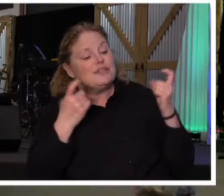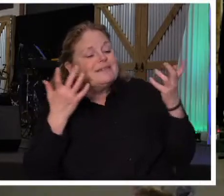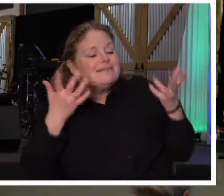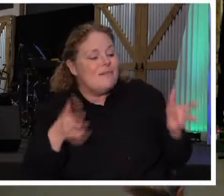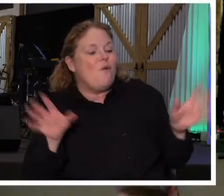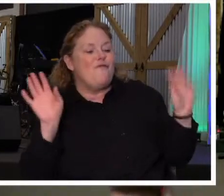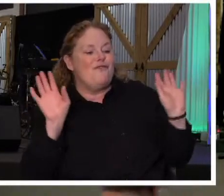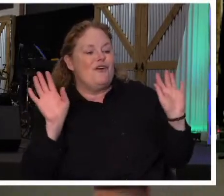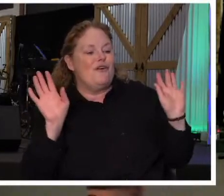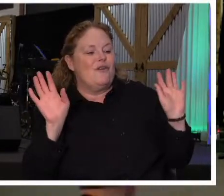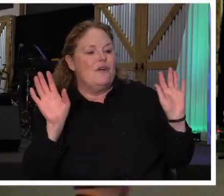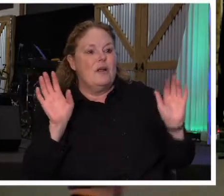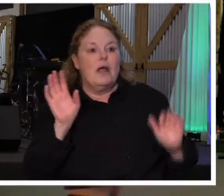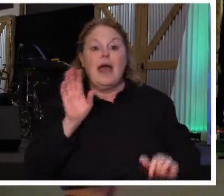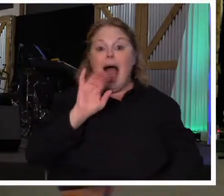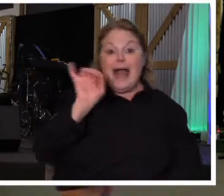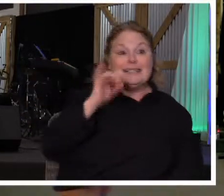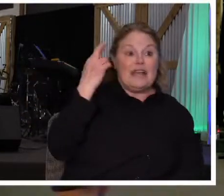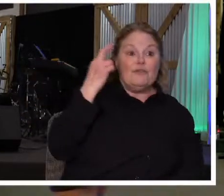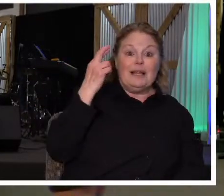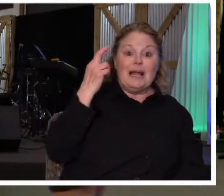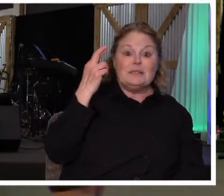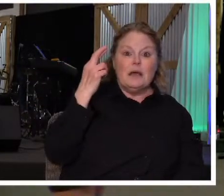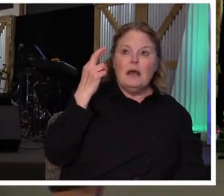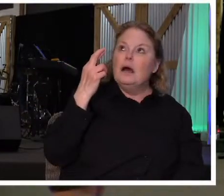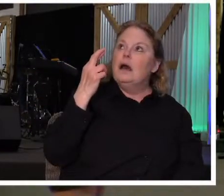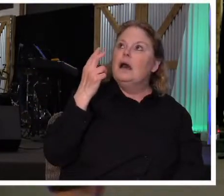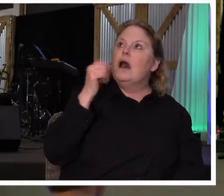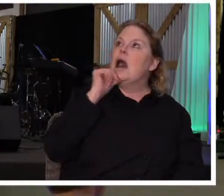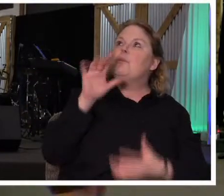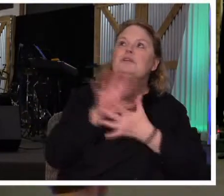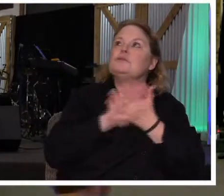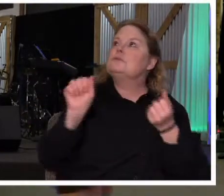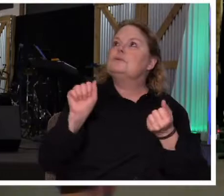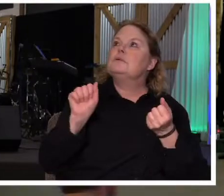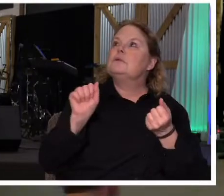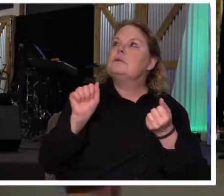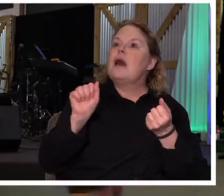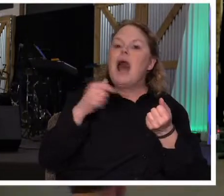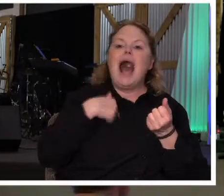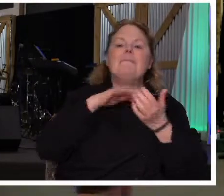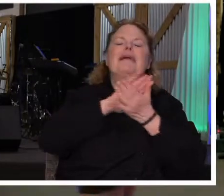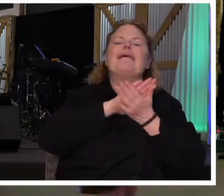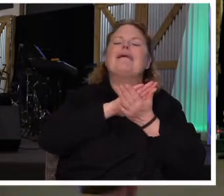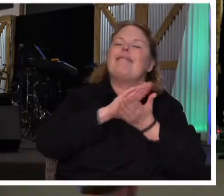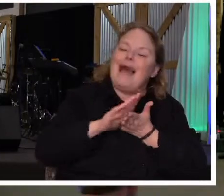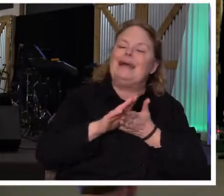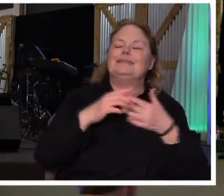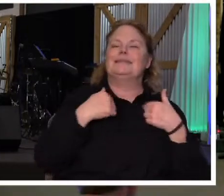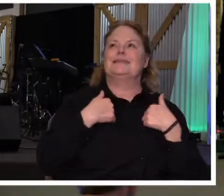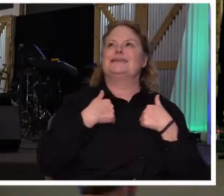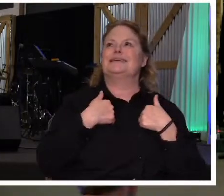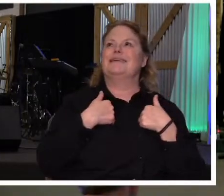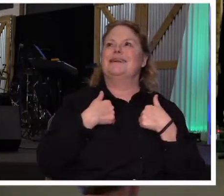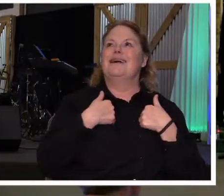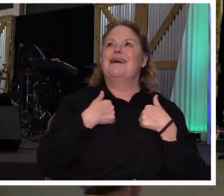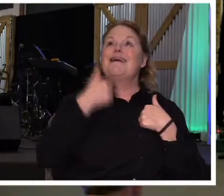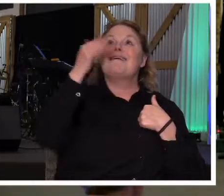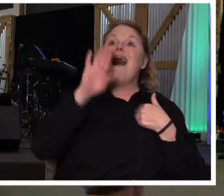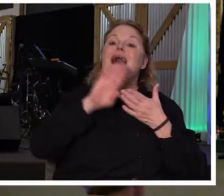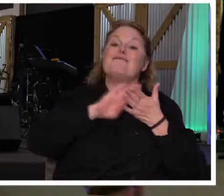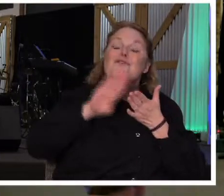And suddenly he realized he hasn't been destroyed. He's been cleansed. And God has pardoned